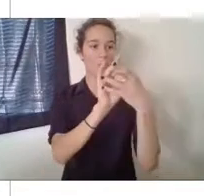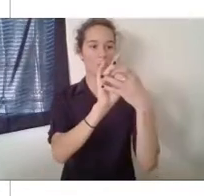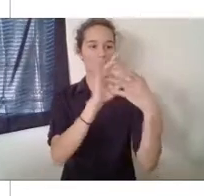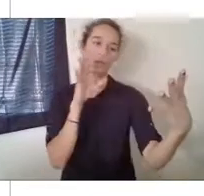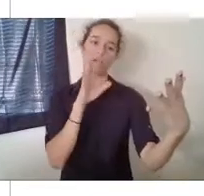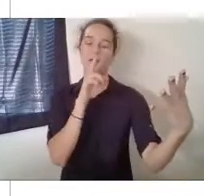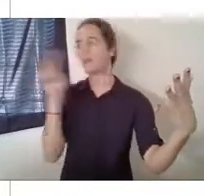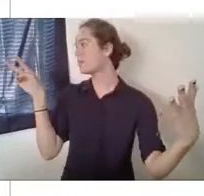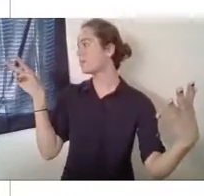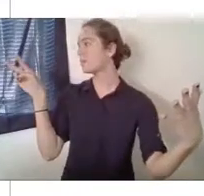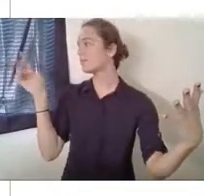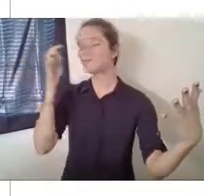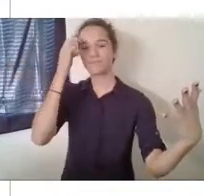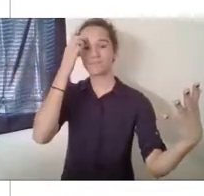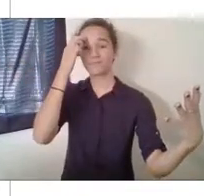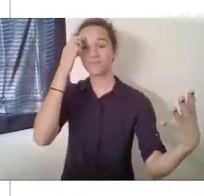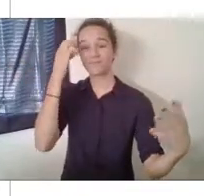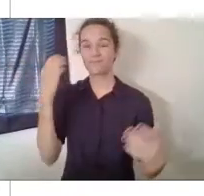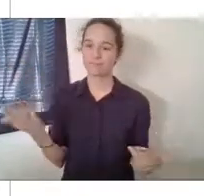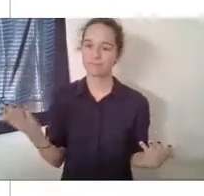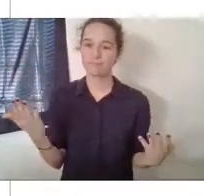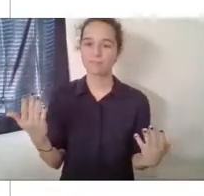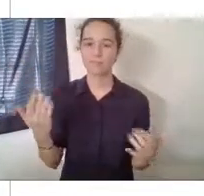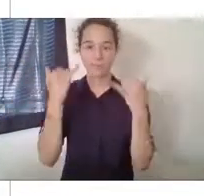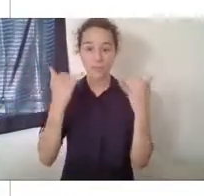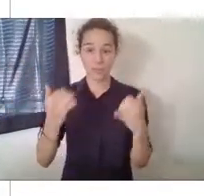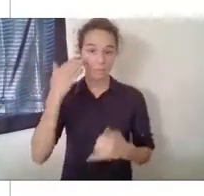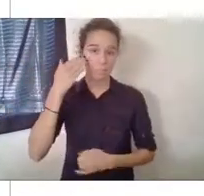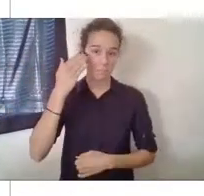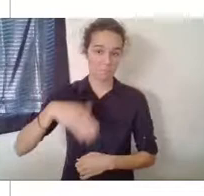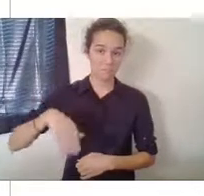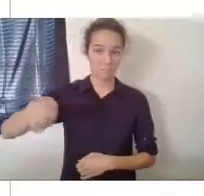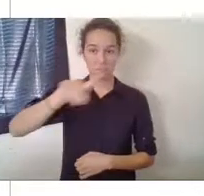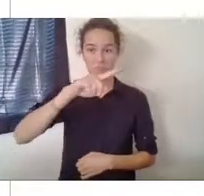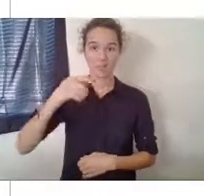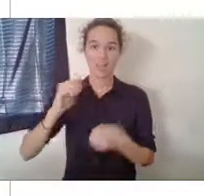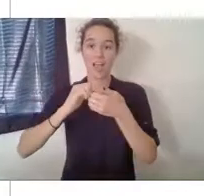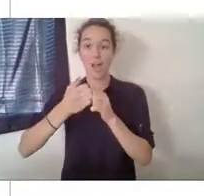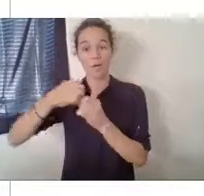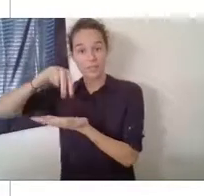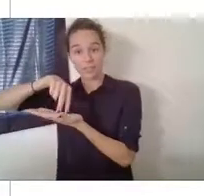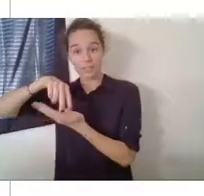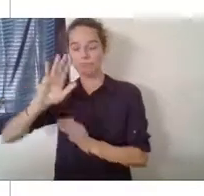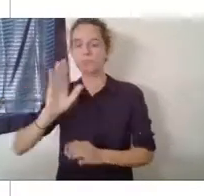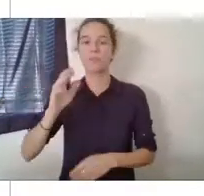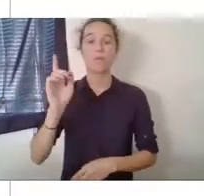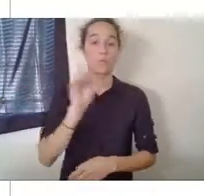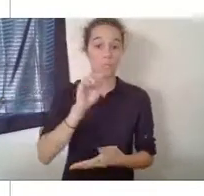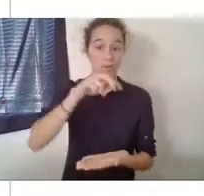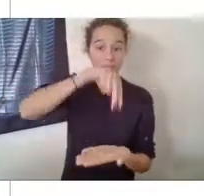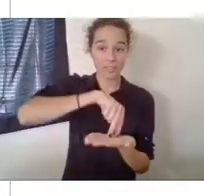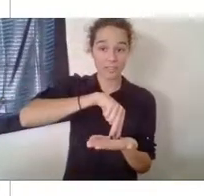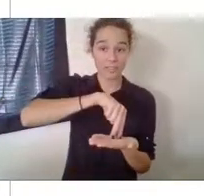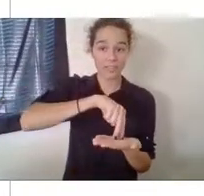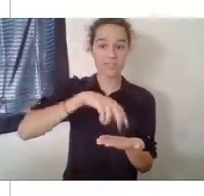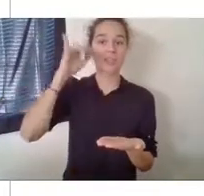where to stand, it's important to know how to stand. So we're going to demonstrate a few positions, a few bad positions that we've